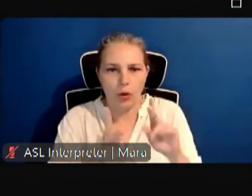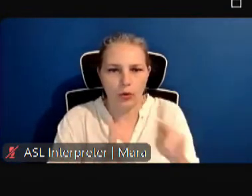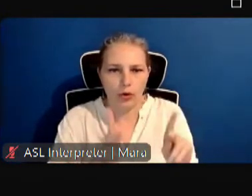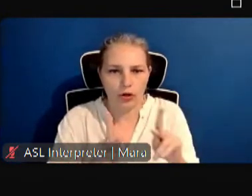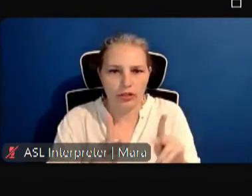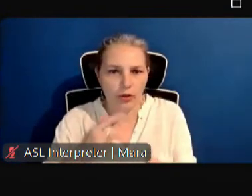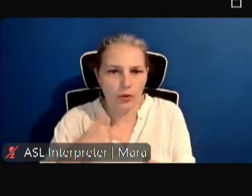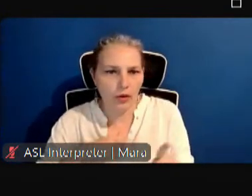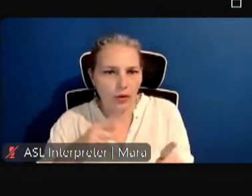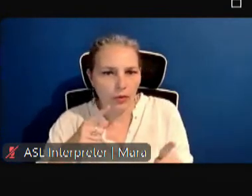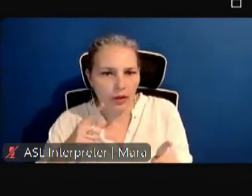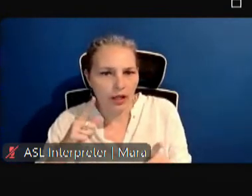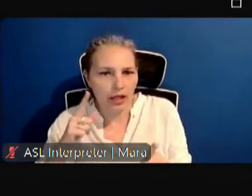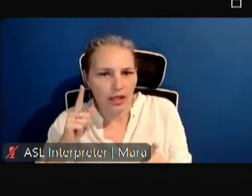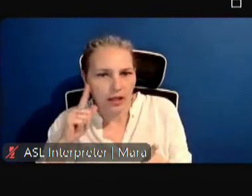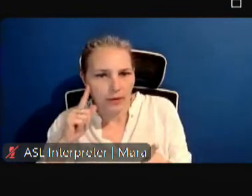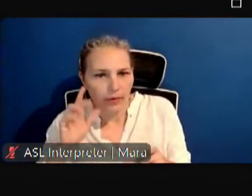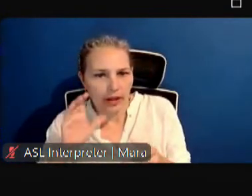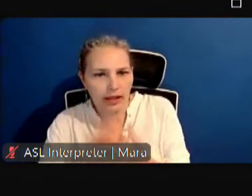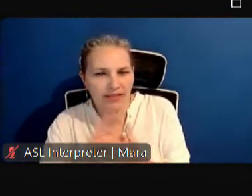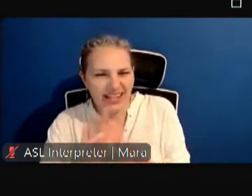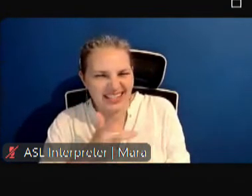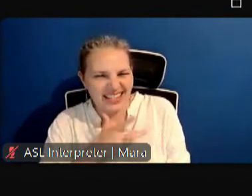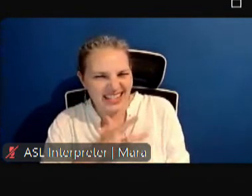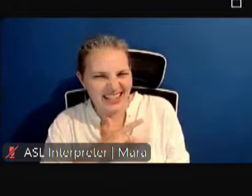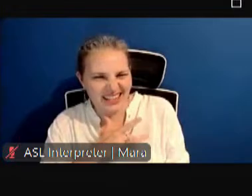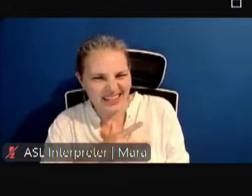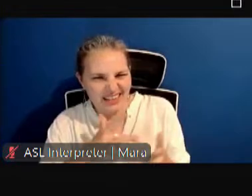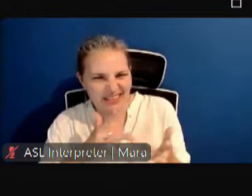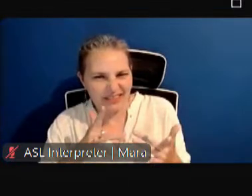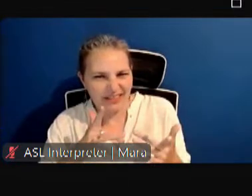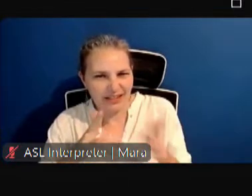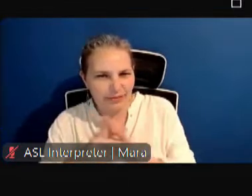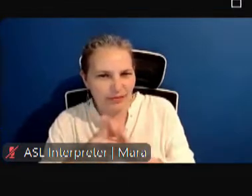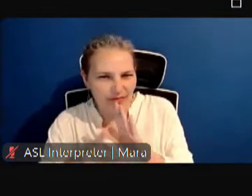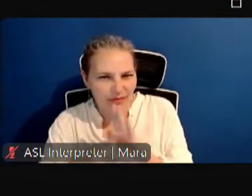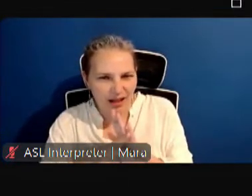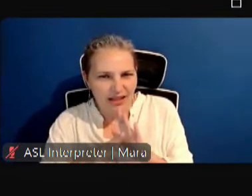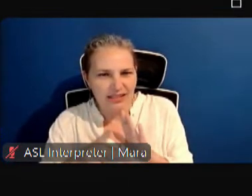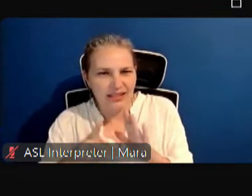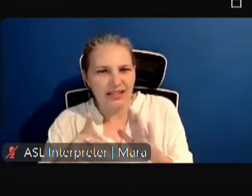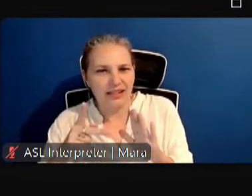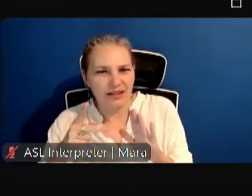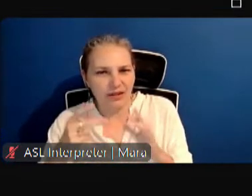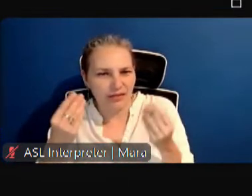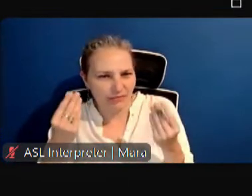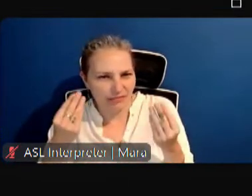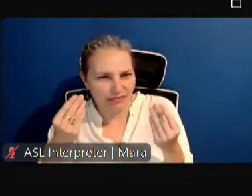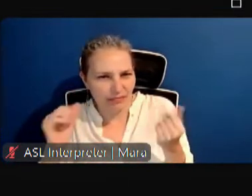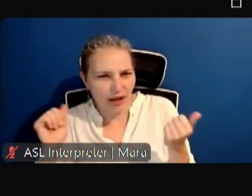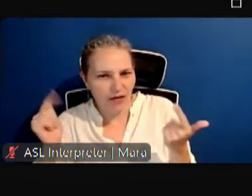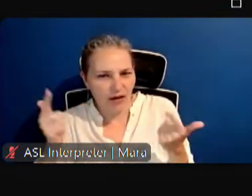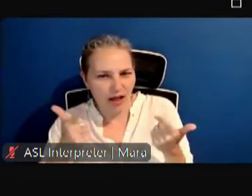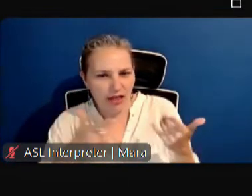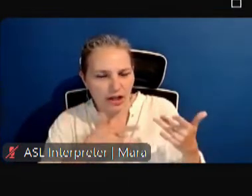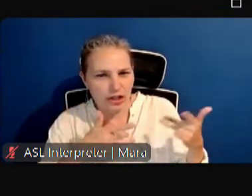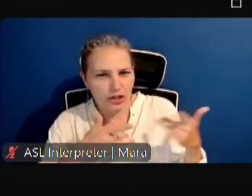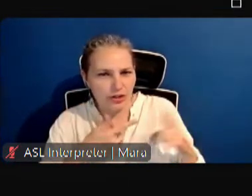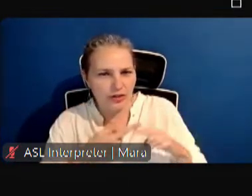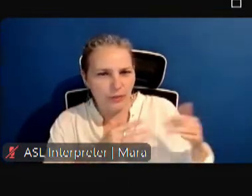sensitive enforcement protocol, taking into consideration the concerns from the community. on both sides and taking